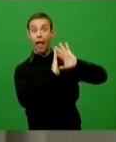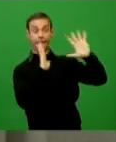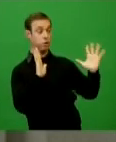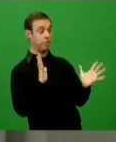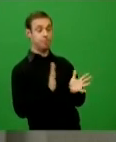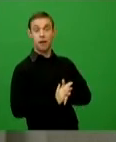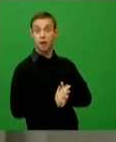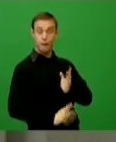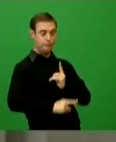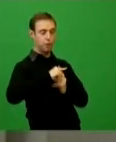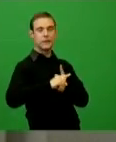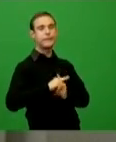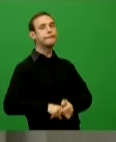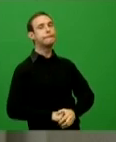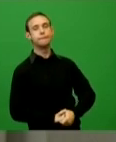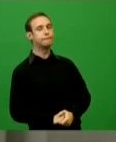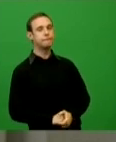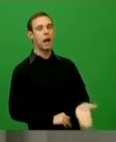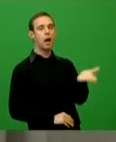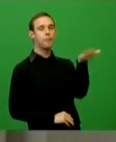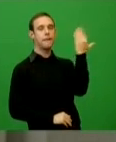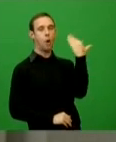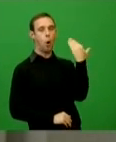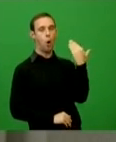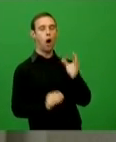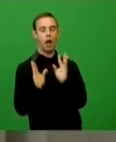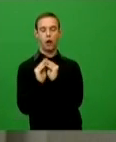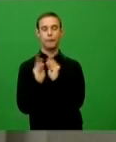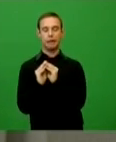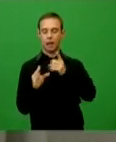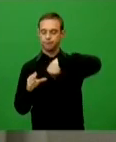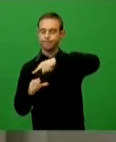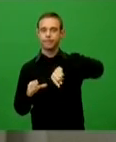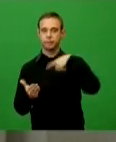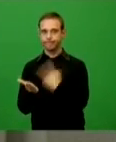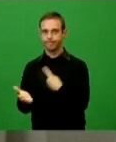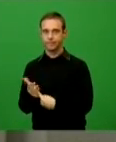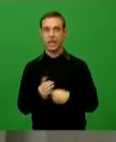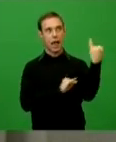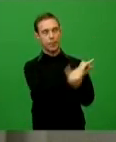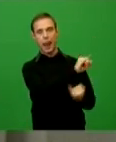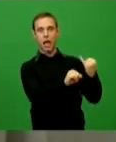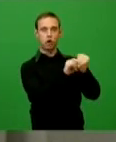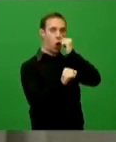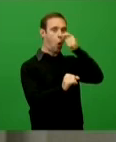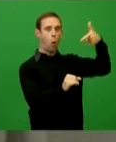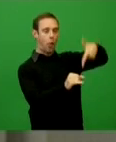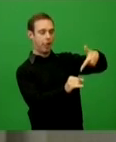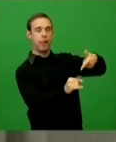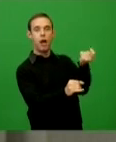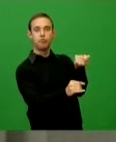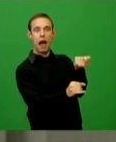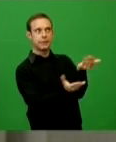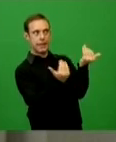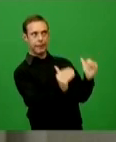deterioration in the forecast at the previous meeting was due in part to a higher international oil price assumption. This